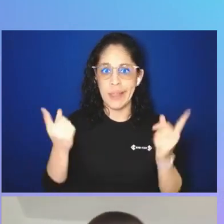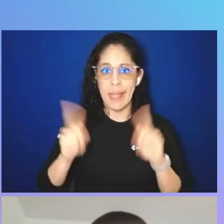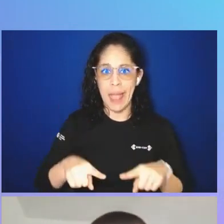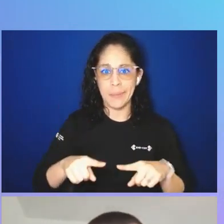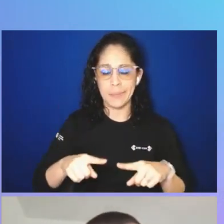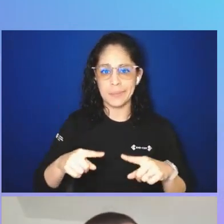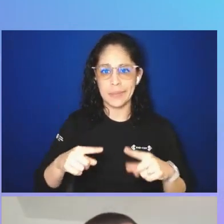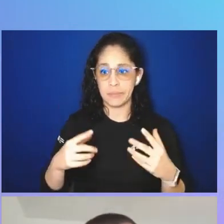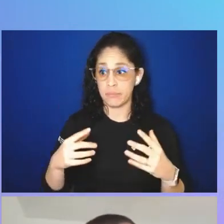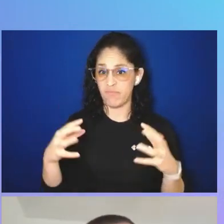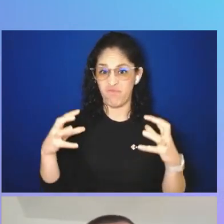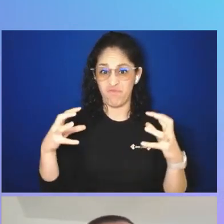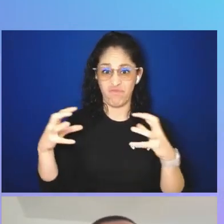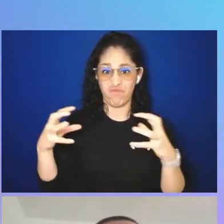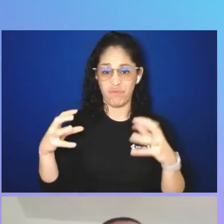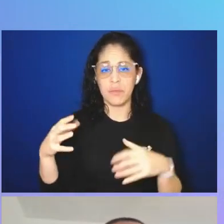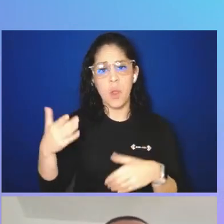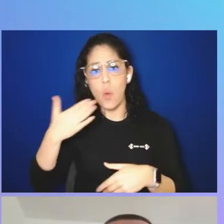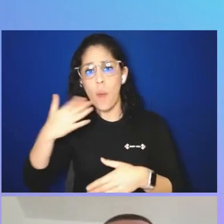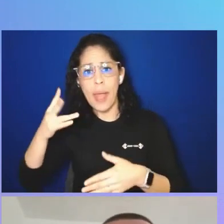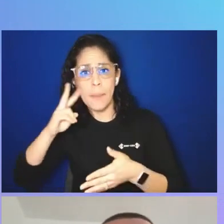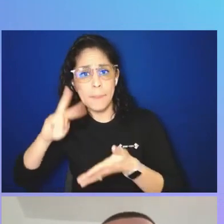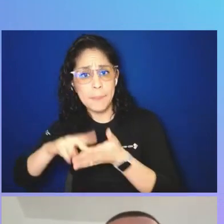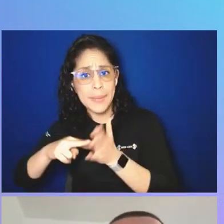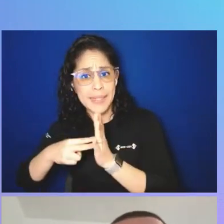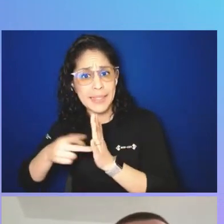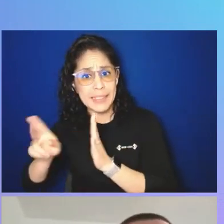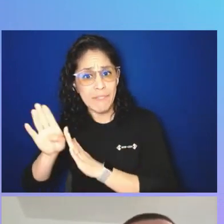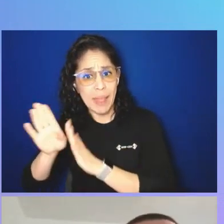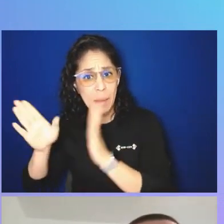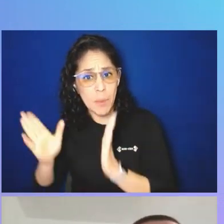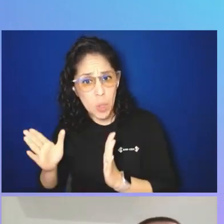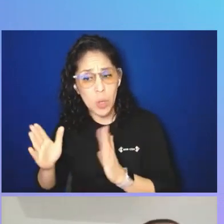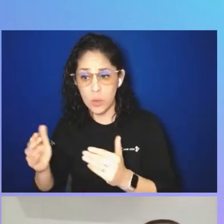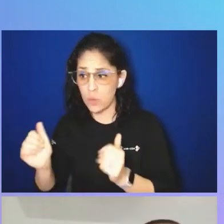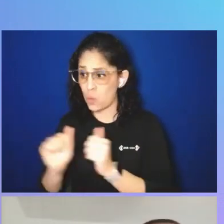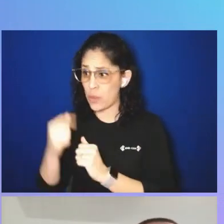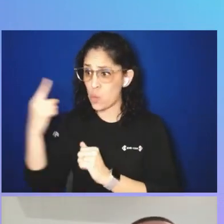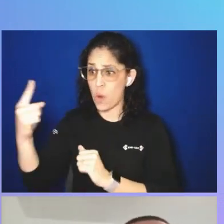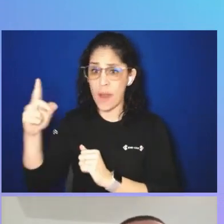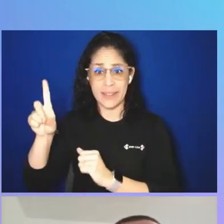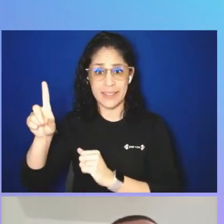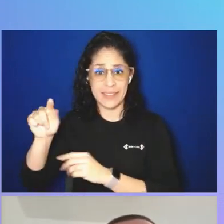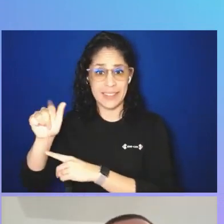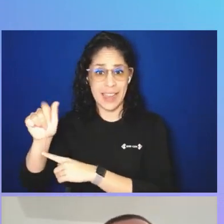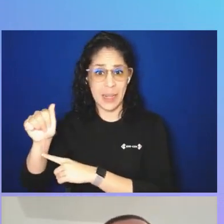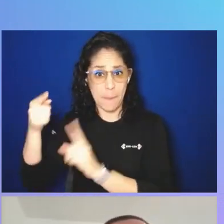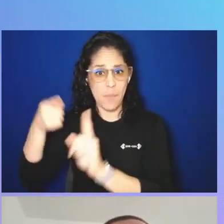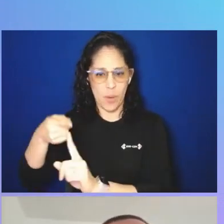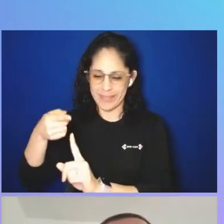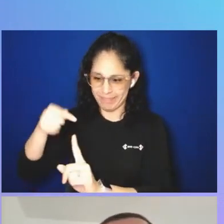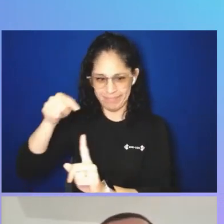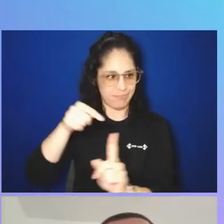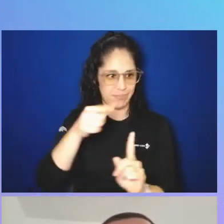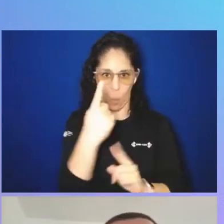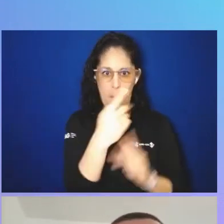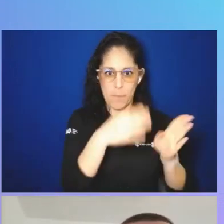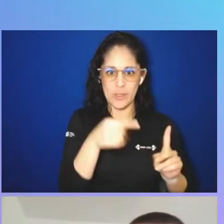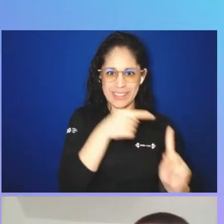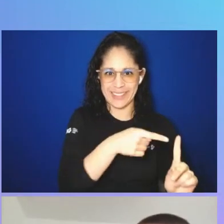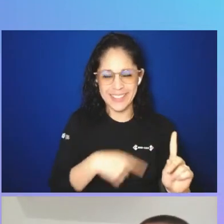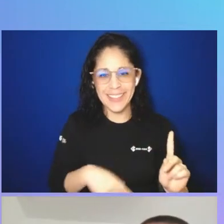well-meaning front-end developers, now armed with one data point, this single article from this single person, versus